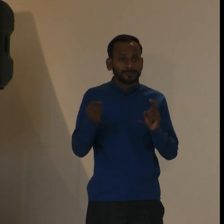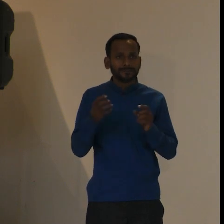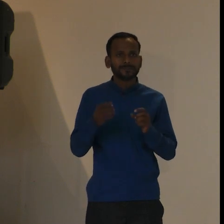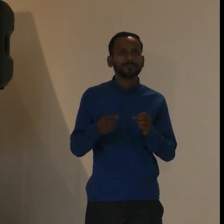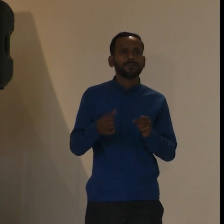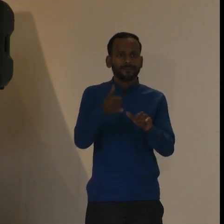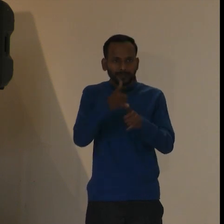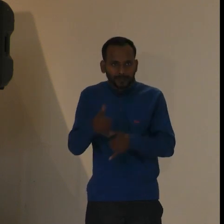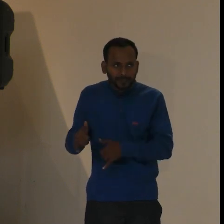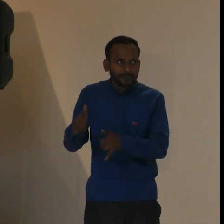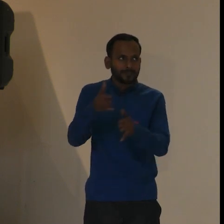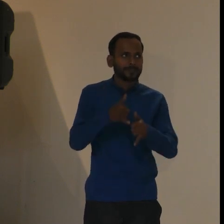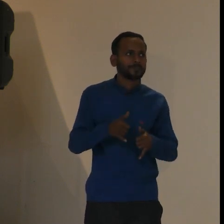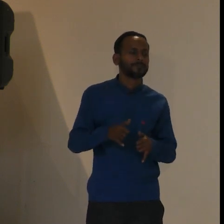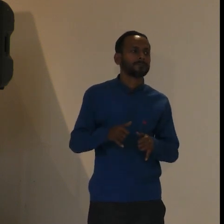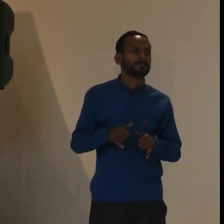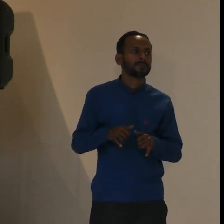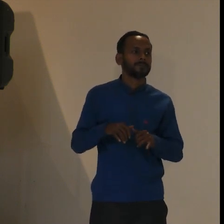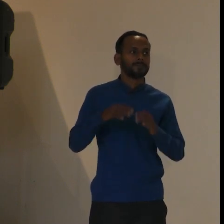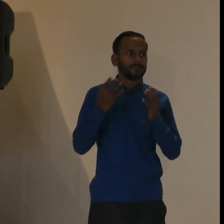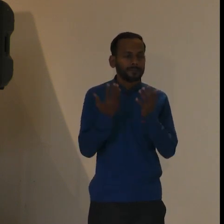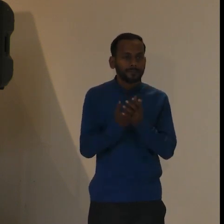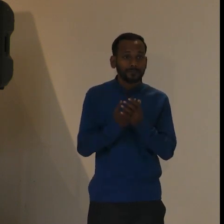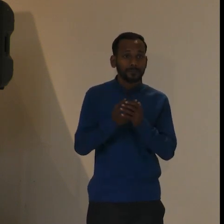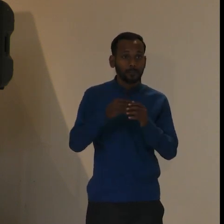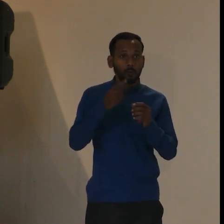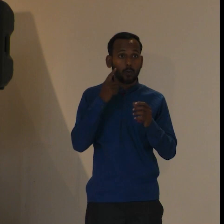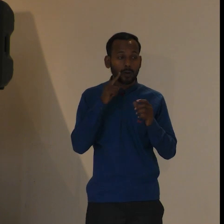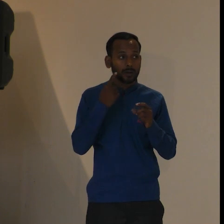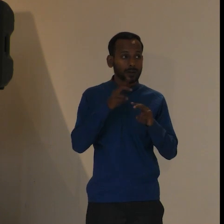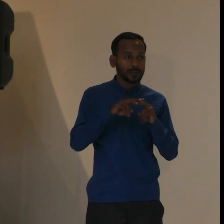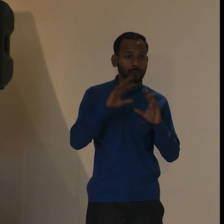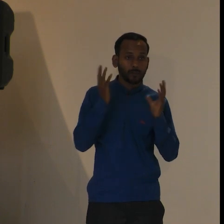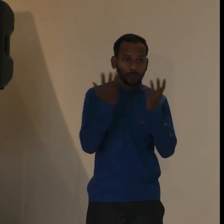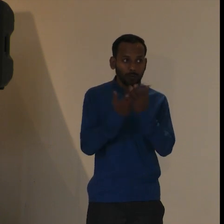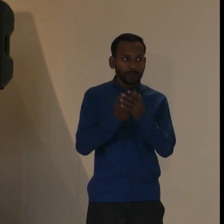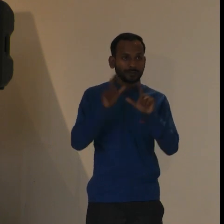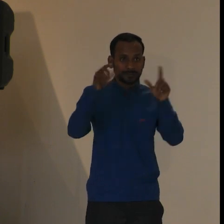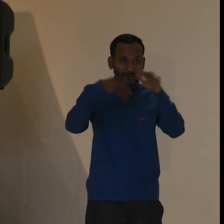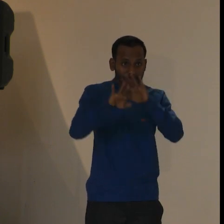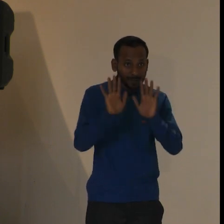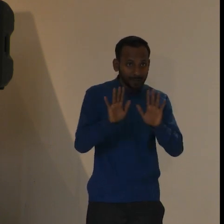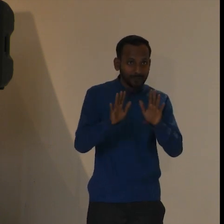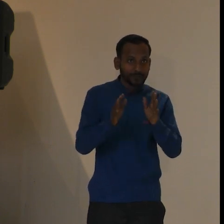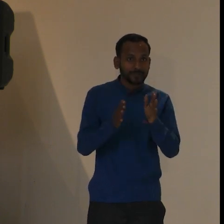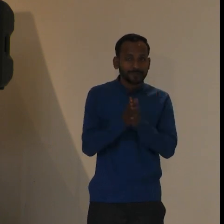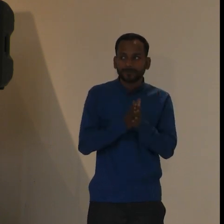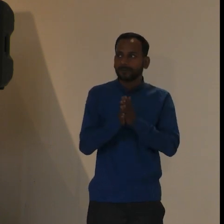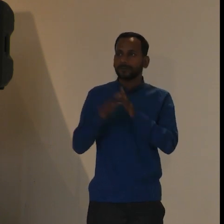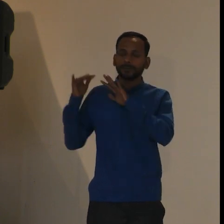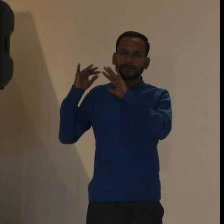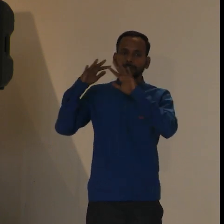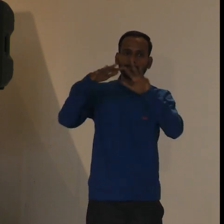video games. So just to make it an interactive playground, I think would be really fun. And I would really love to play a video game,